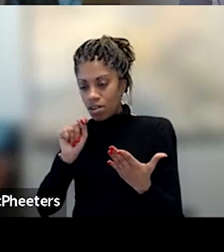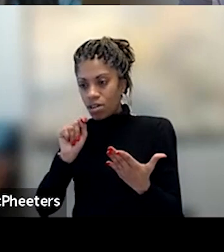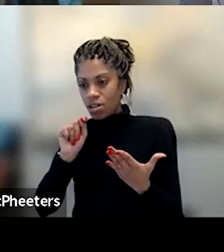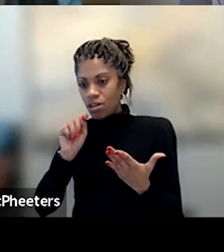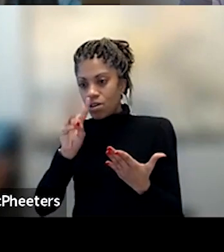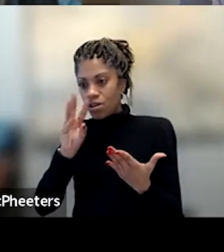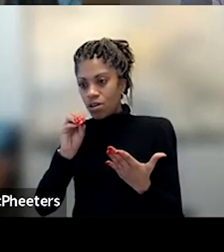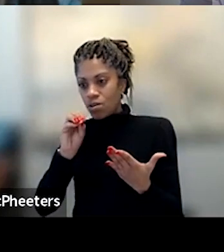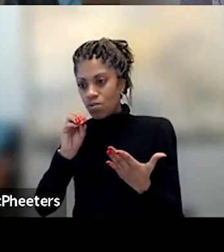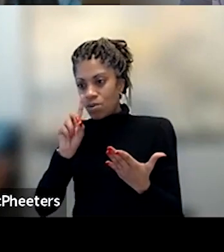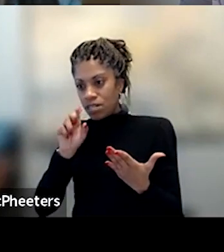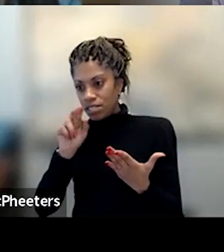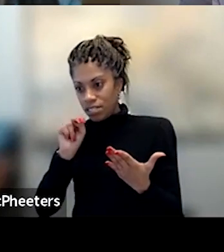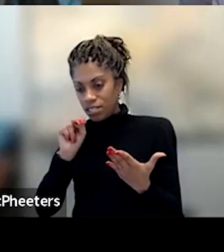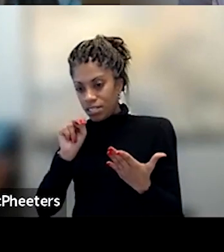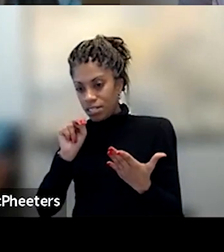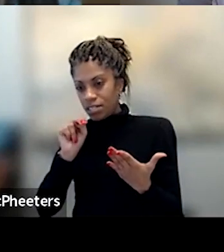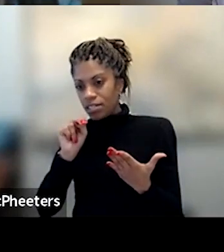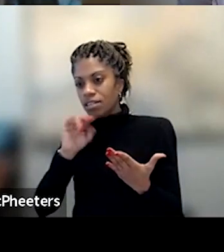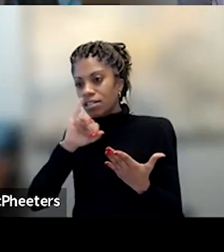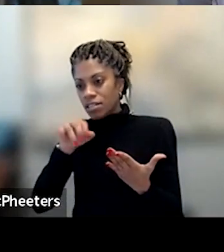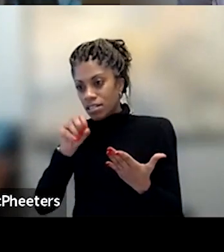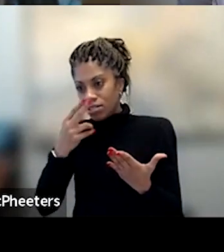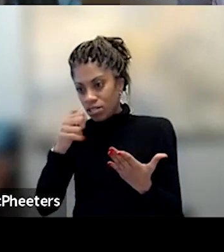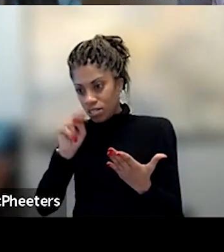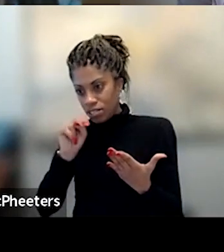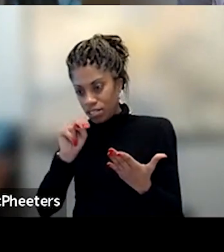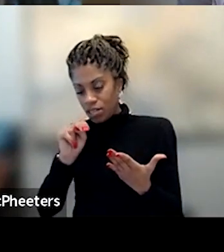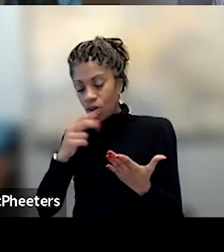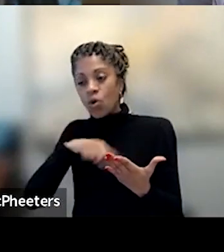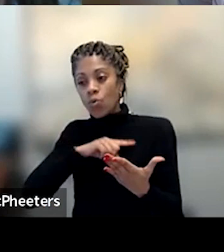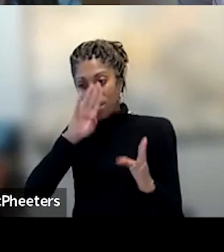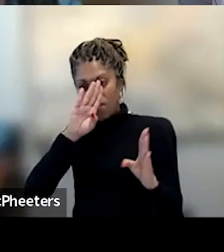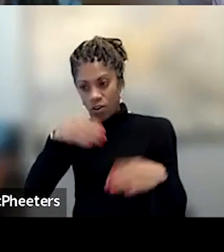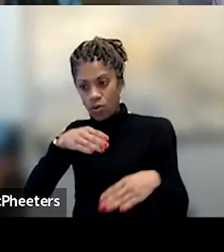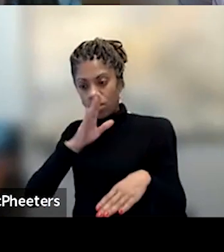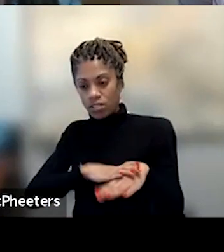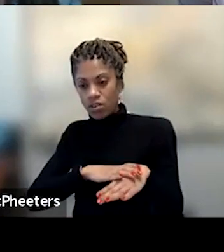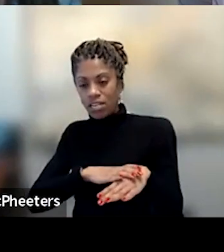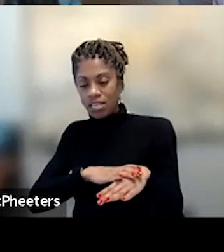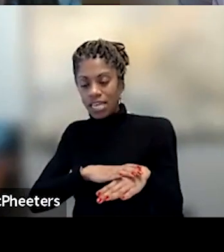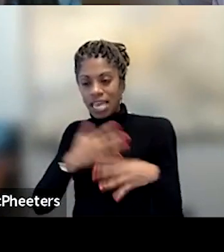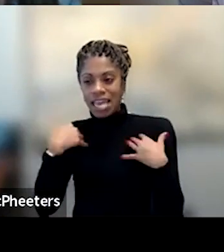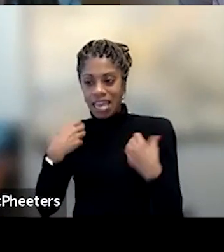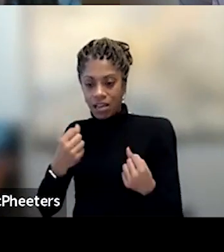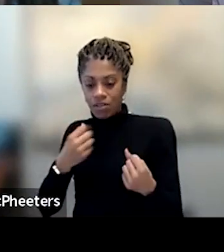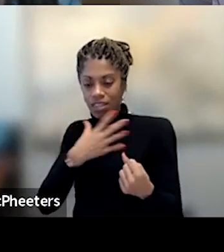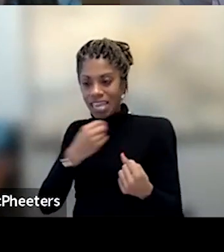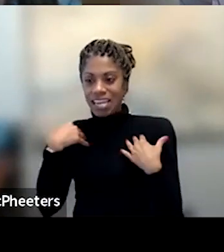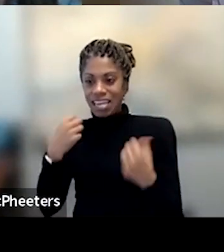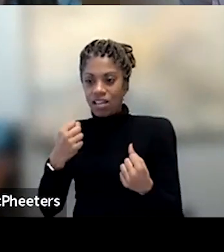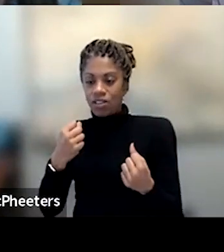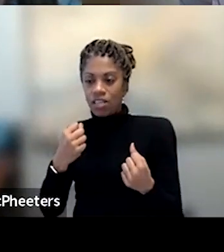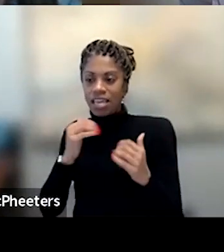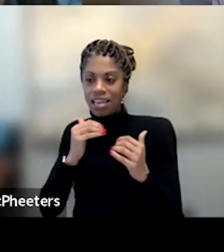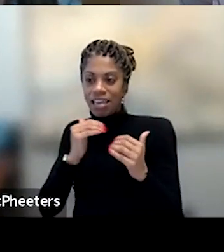largest philanthropy that focuses solely on health and health equity. And our